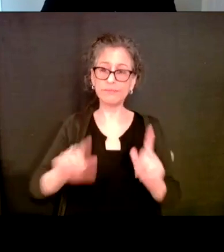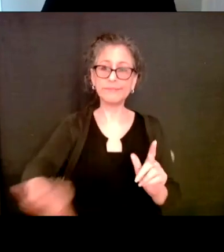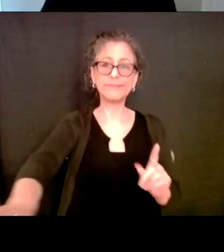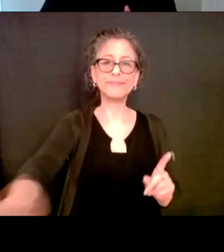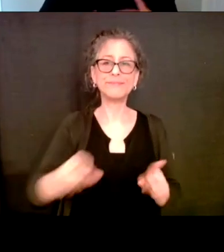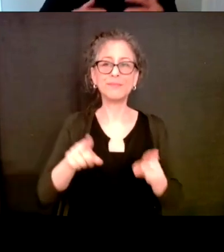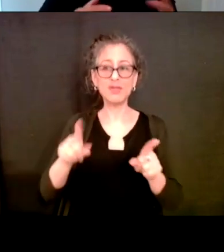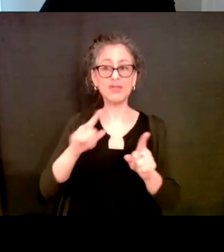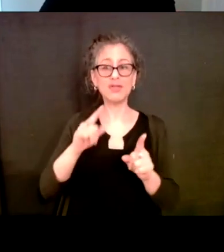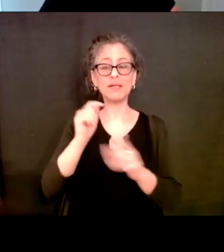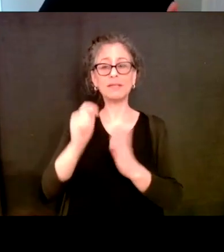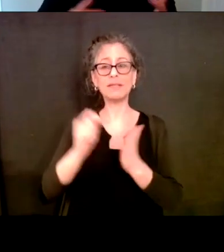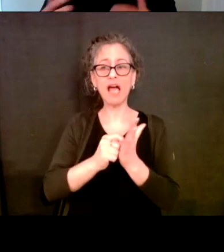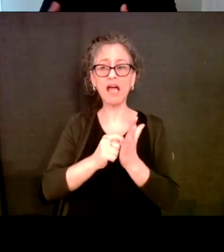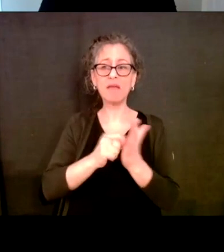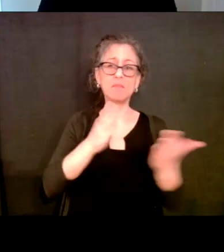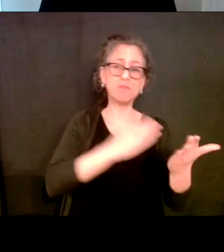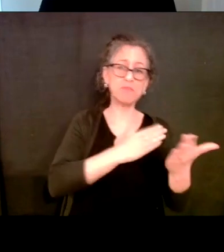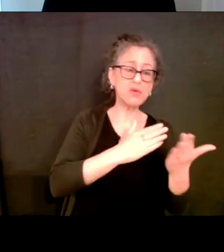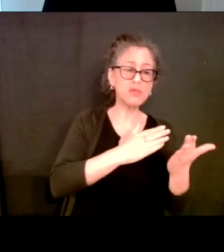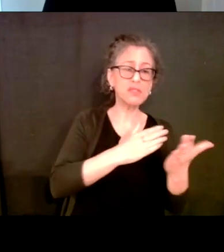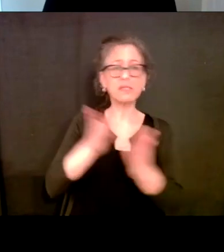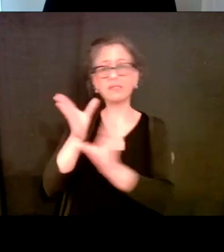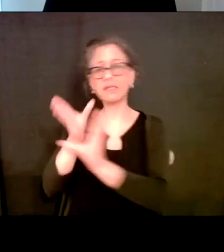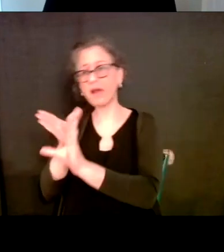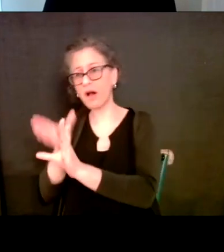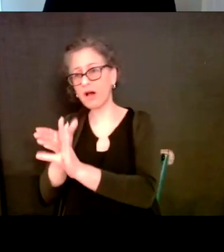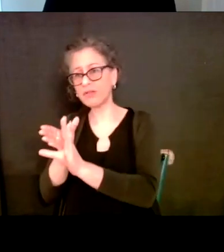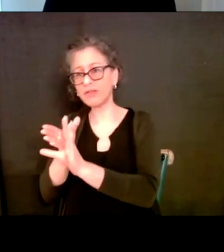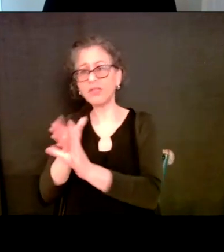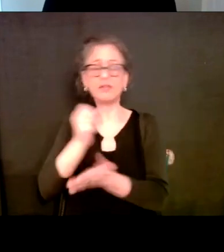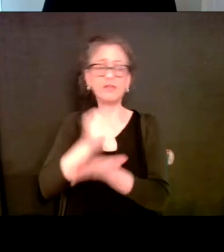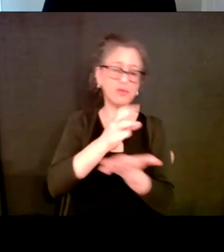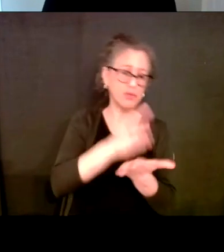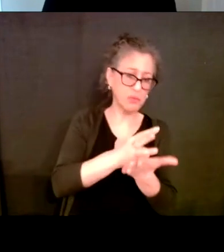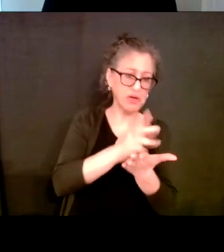from music to psychology to social work and social welfare.